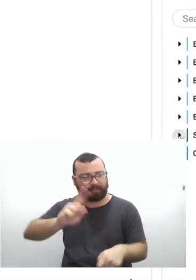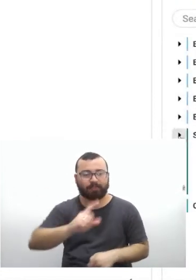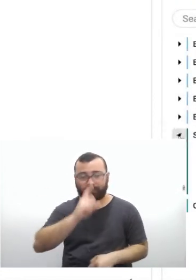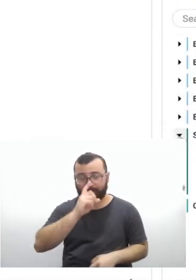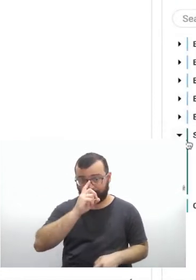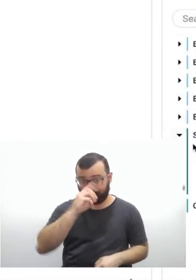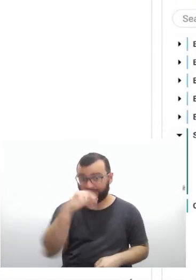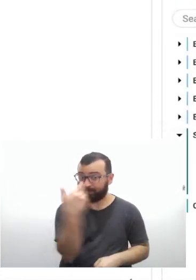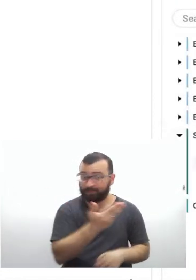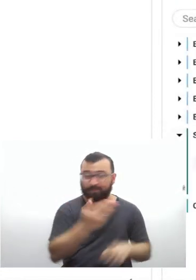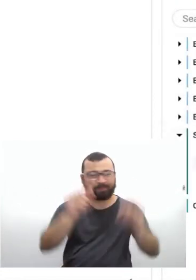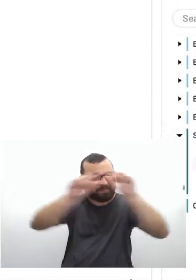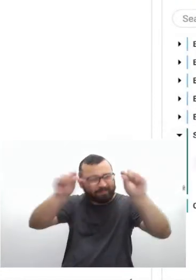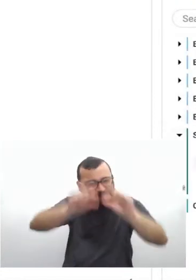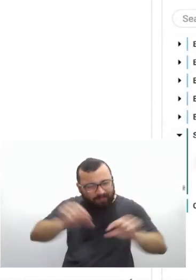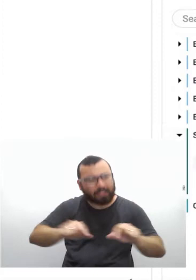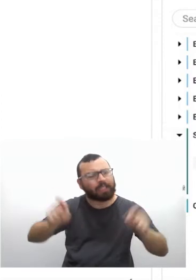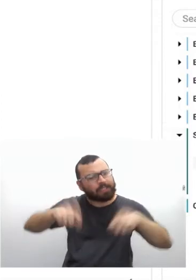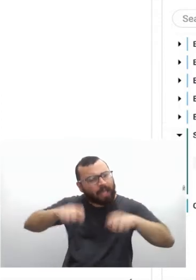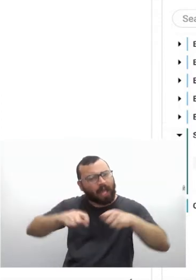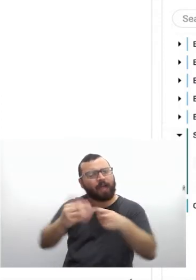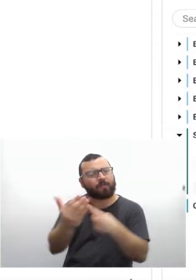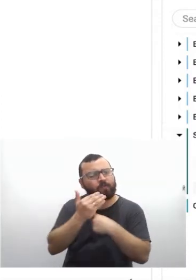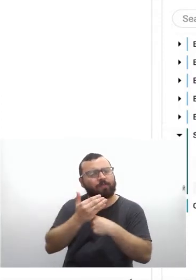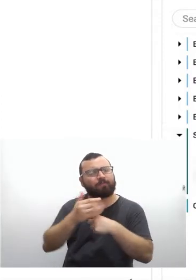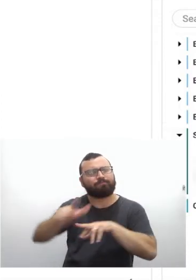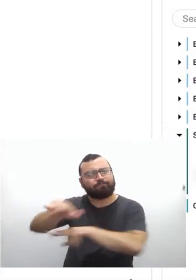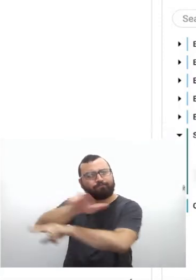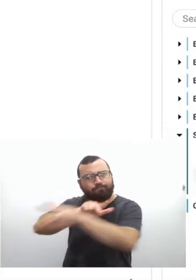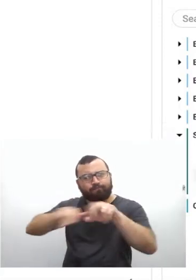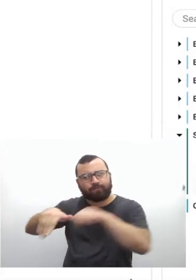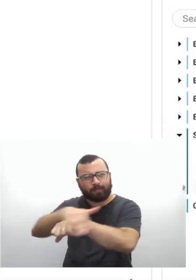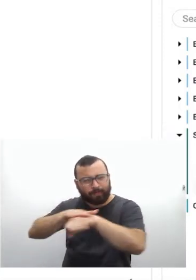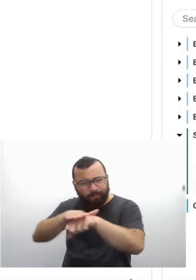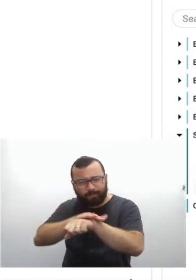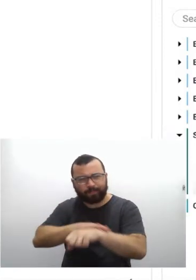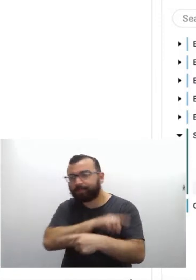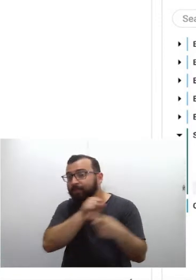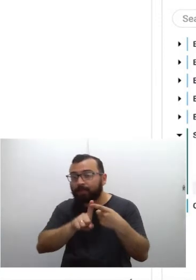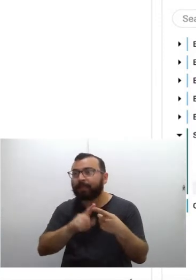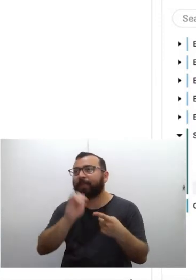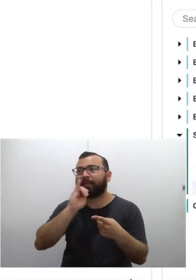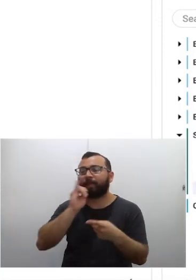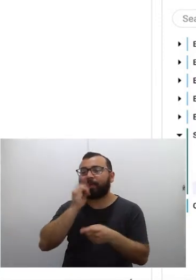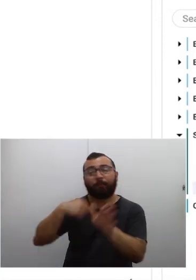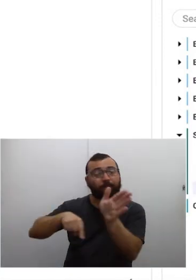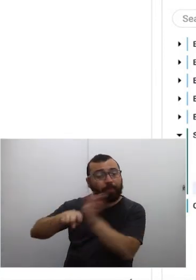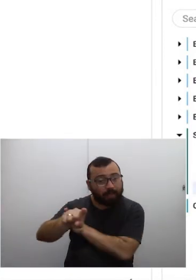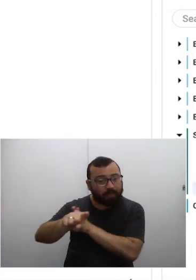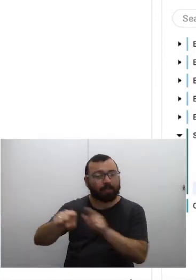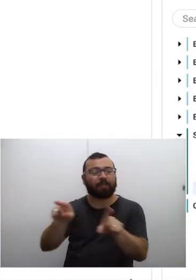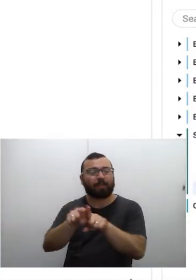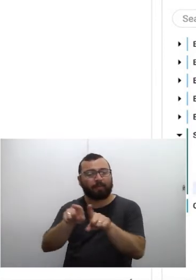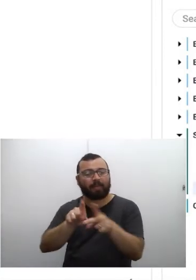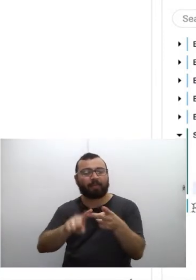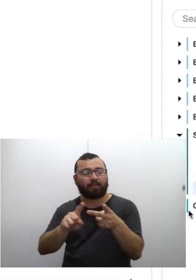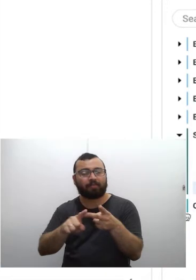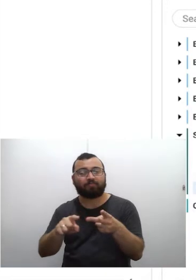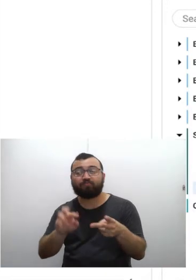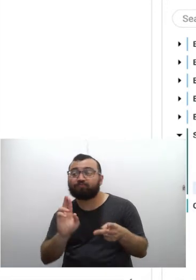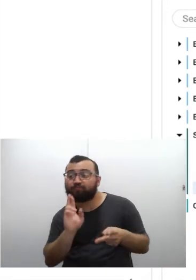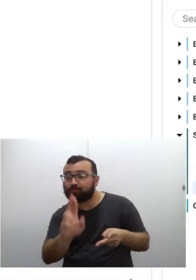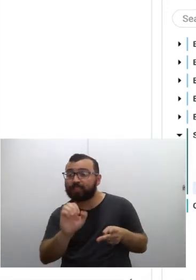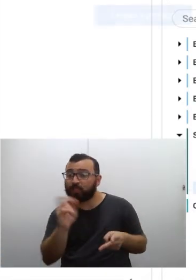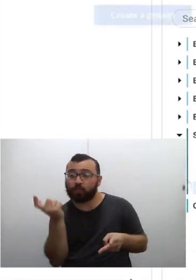draws from various possible scenarios to detect highlights, such as asking to hold, ensuring that an issue was resolved,